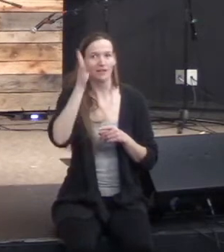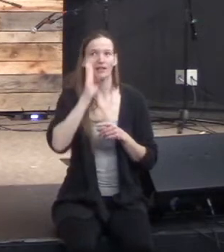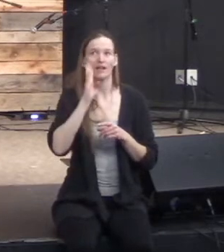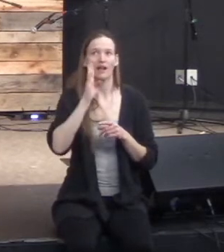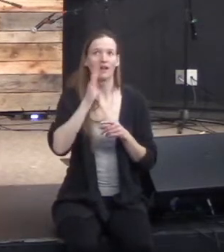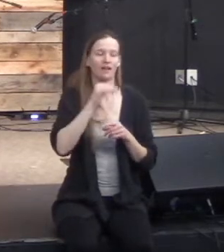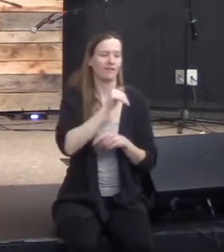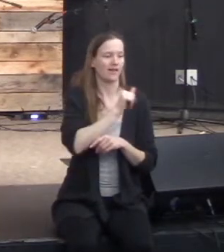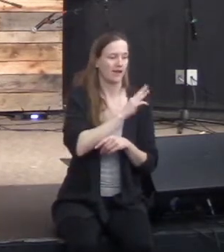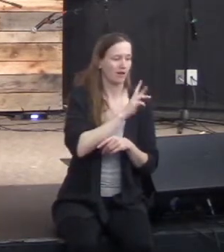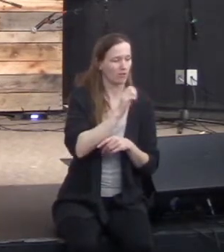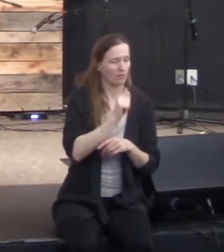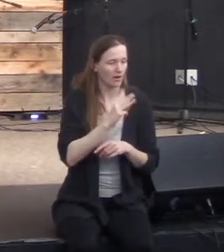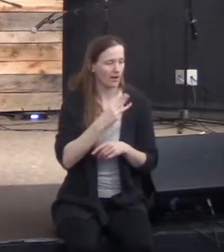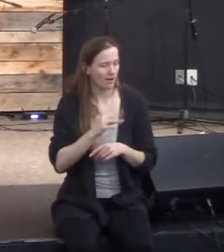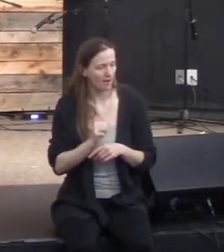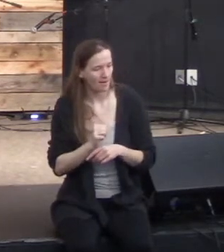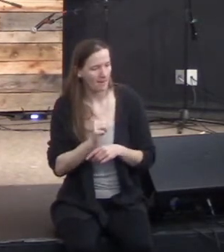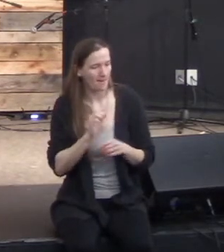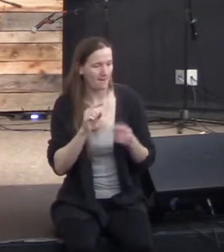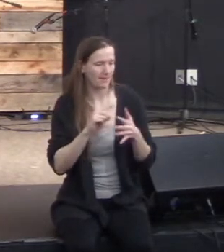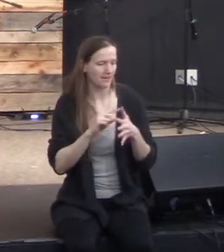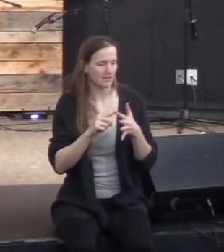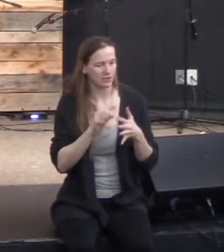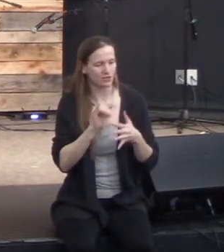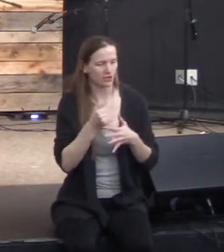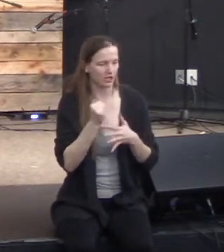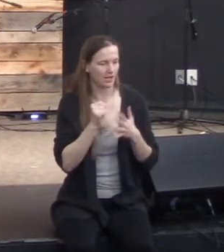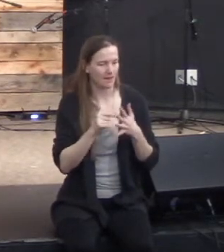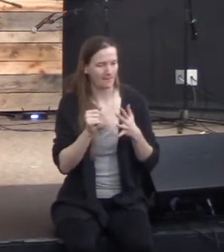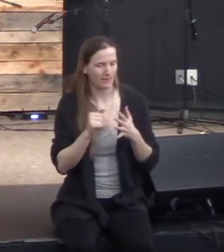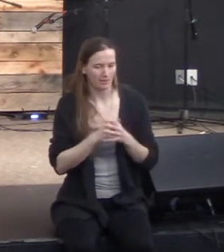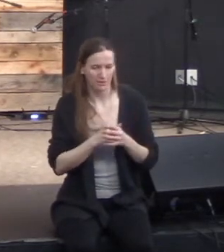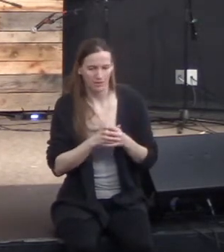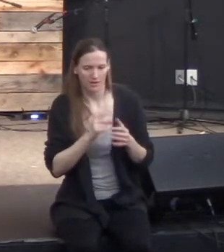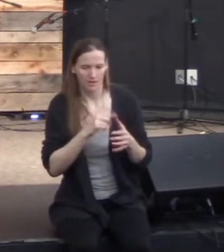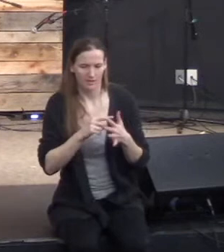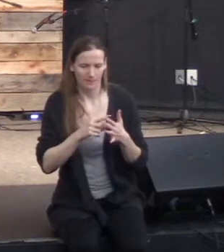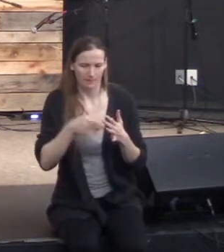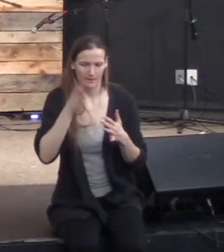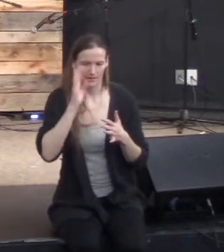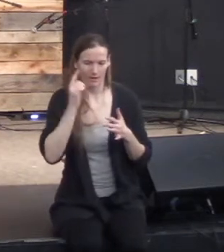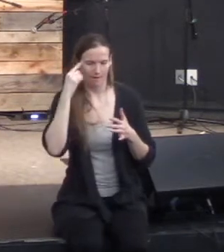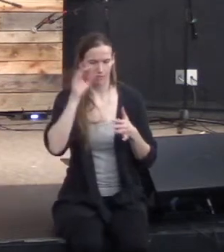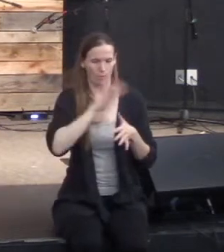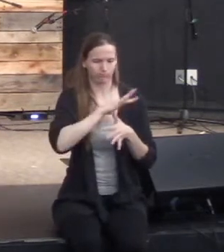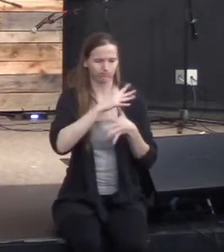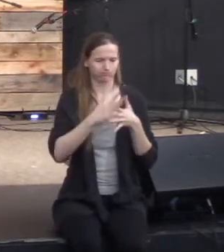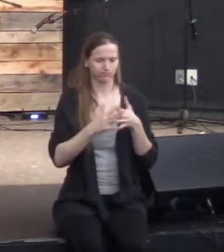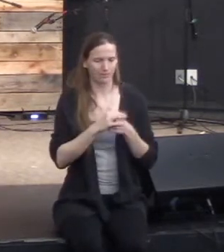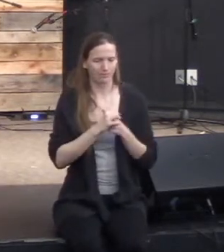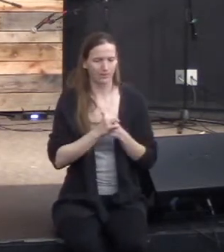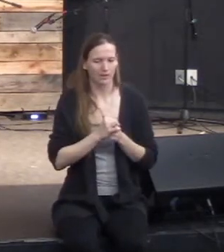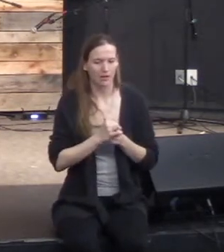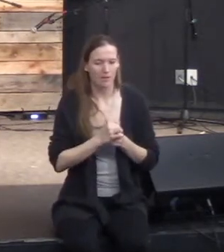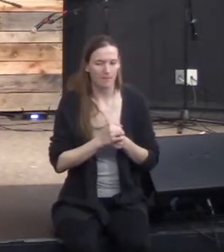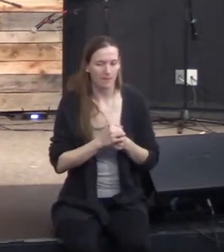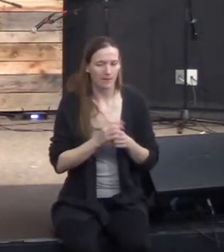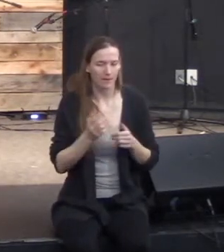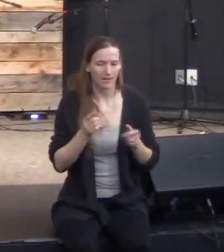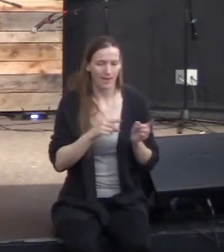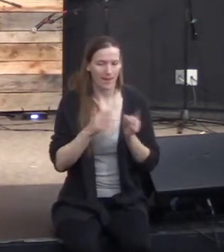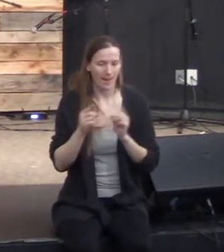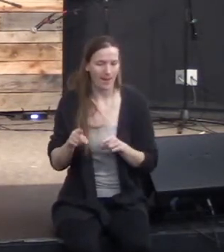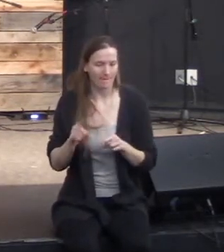but it is. In fact, even after the truth comes out and Isaac realizes he's been fooled and Esau comes back with